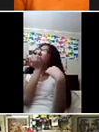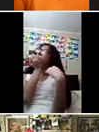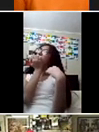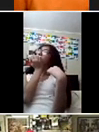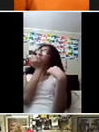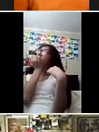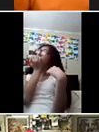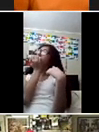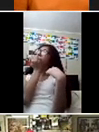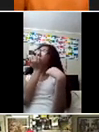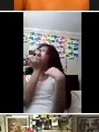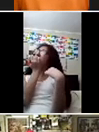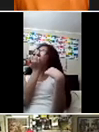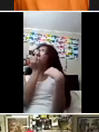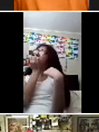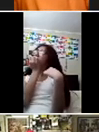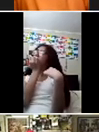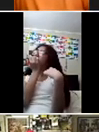Had they been saved?